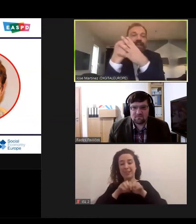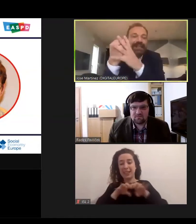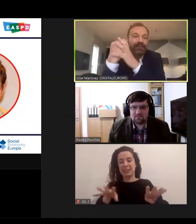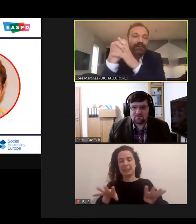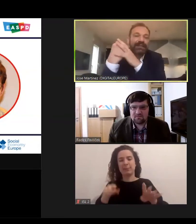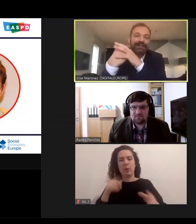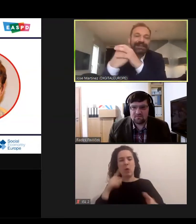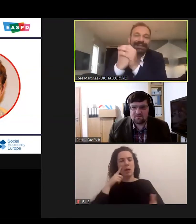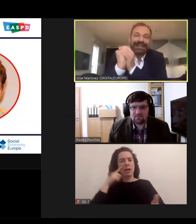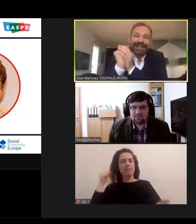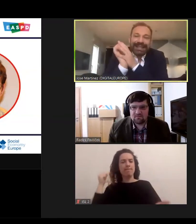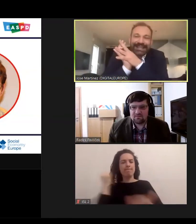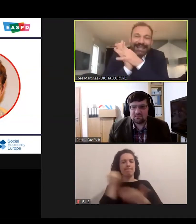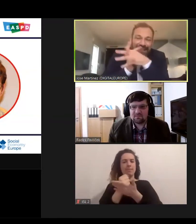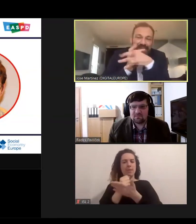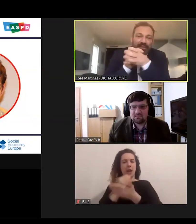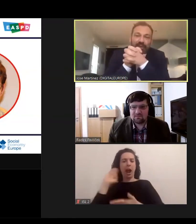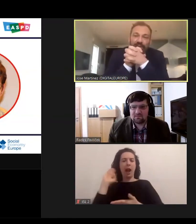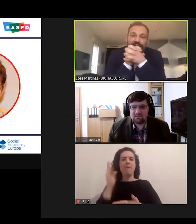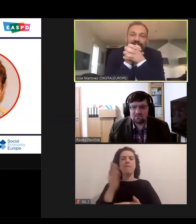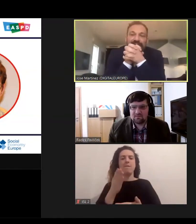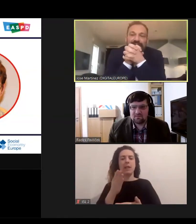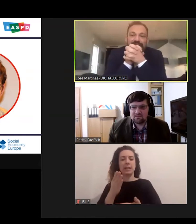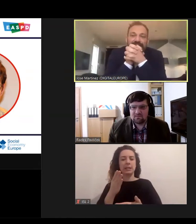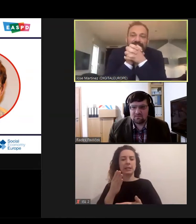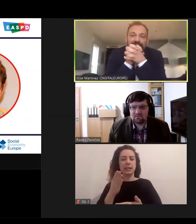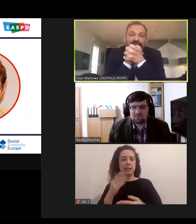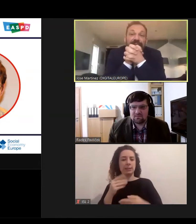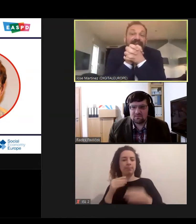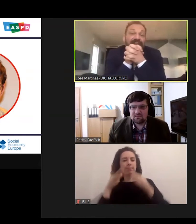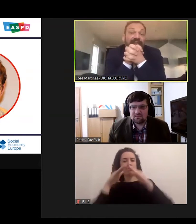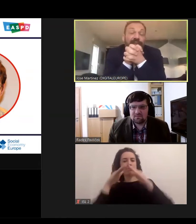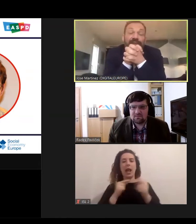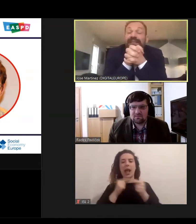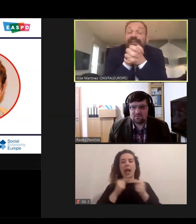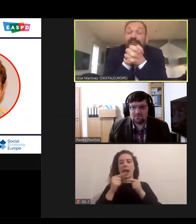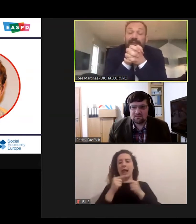debate part of the workshop in 15 minutes.